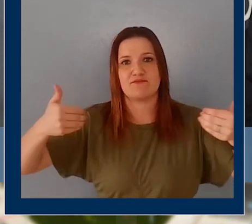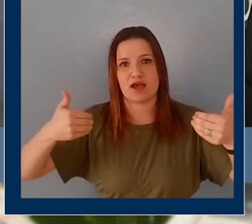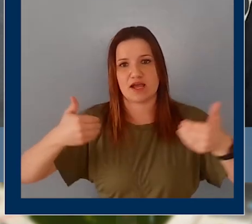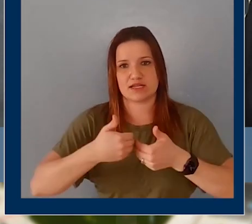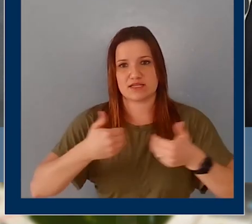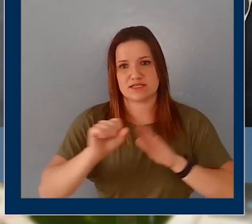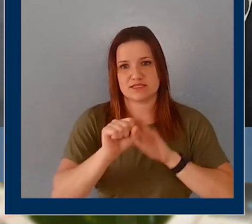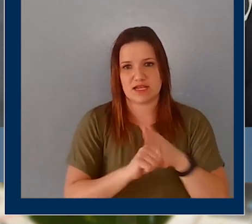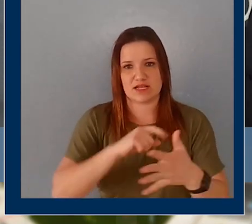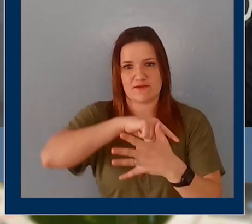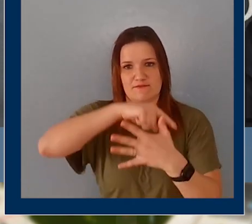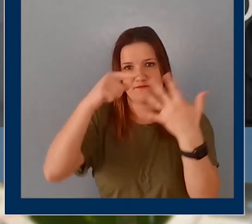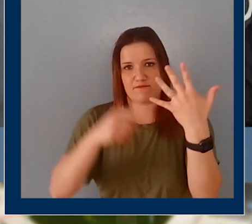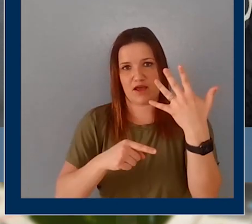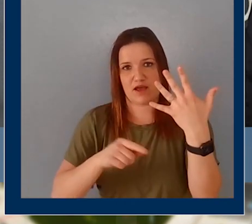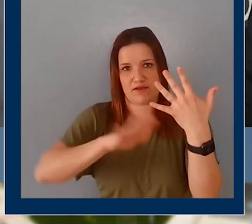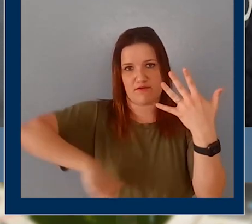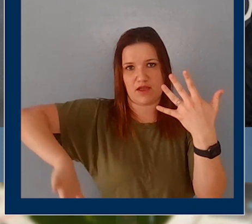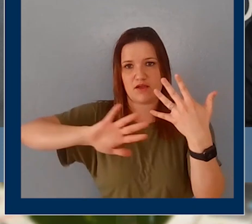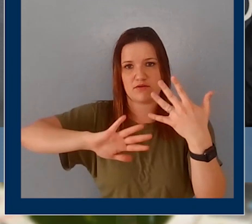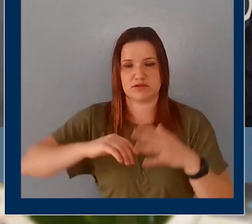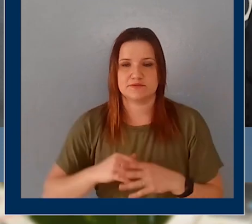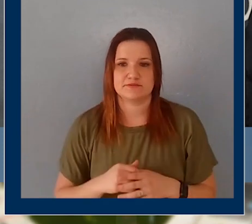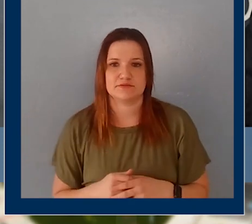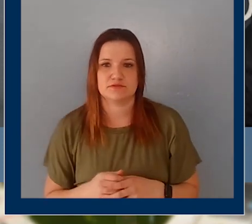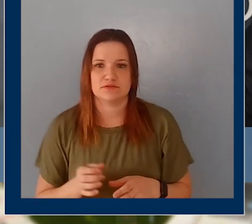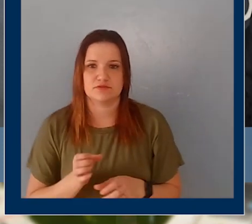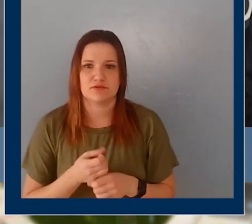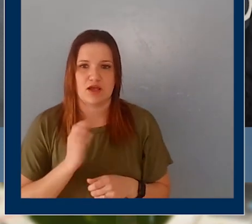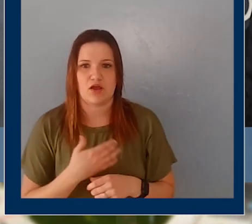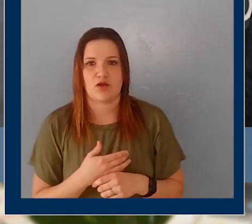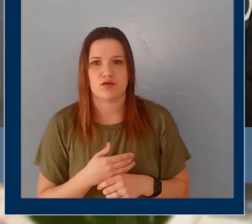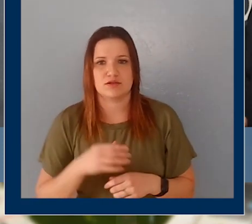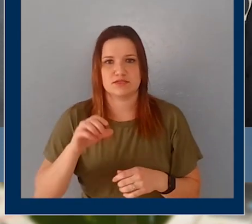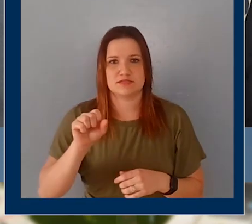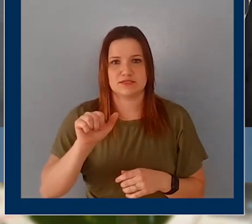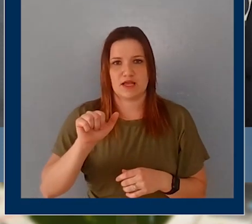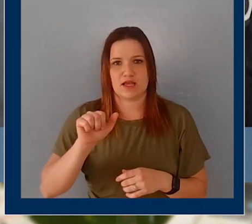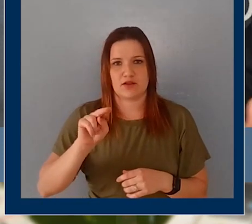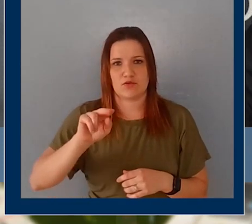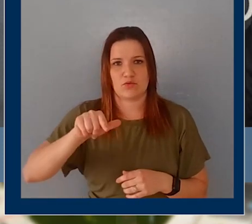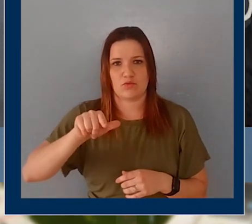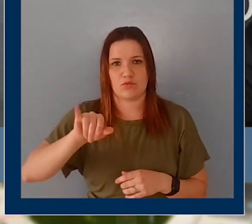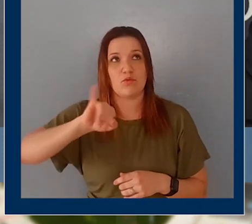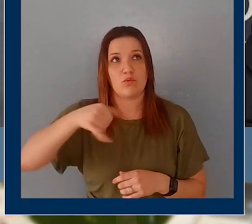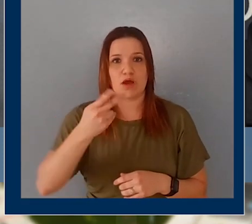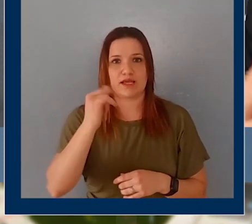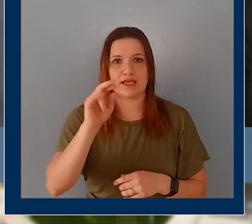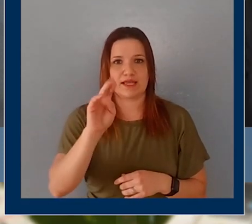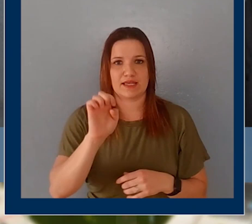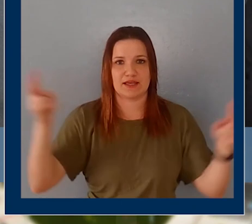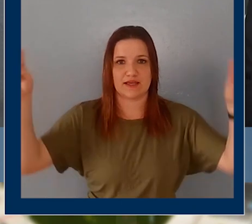Valley region. So we would try to work inside of that region to move patients, or